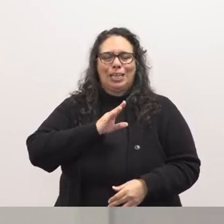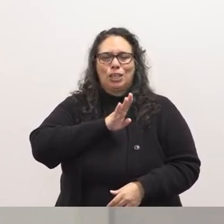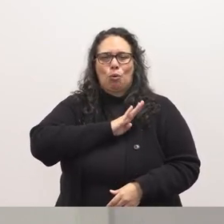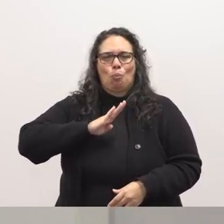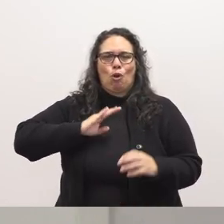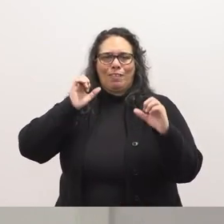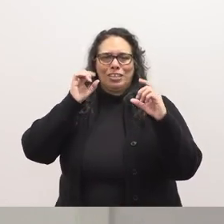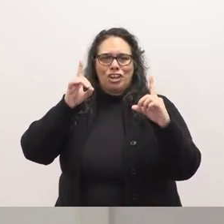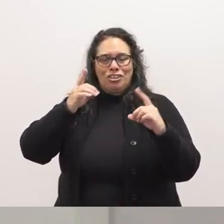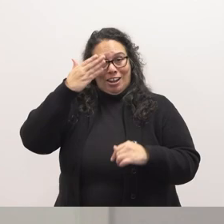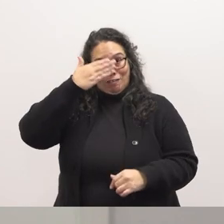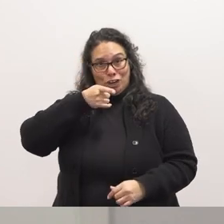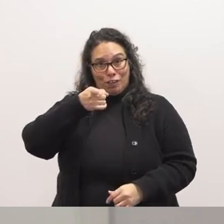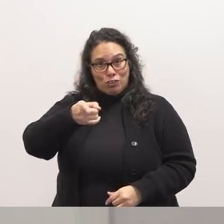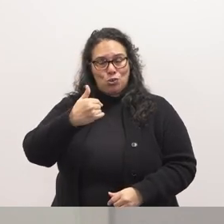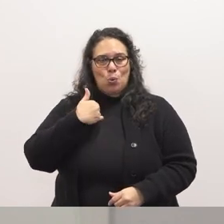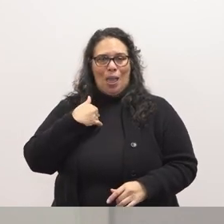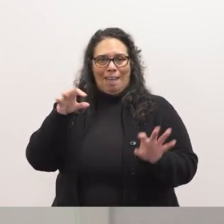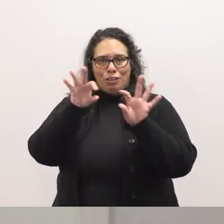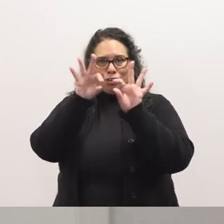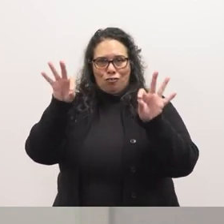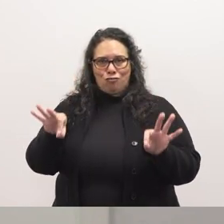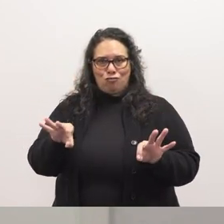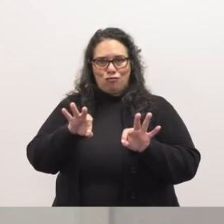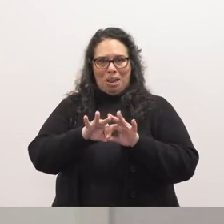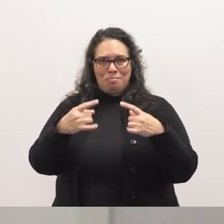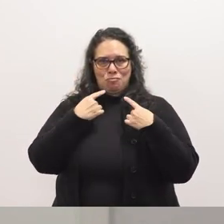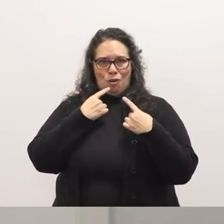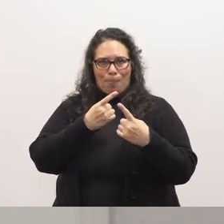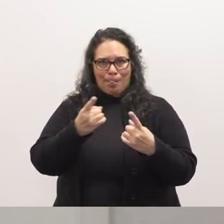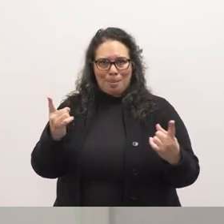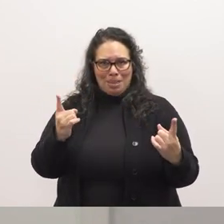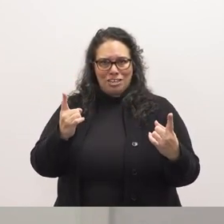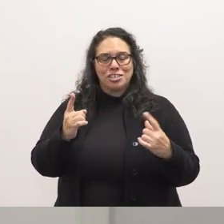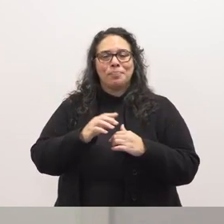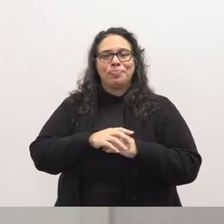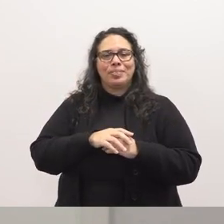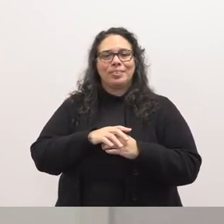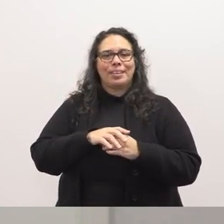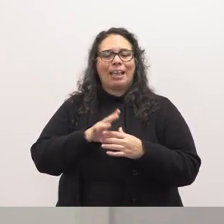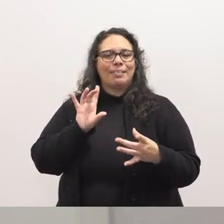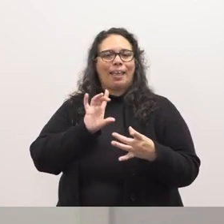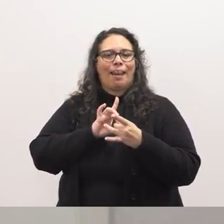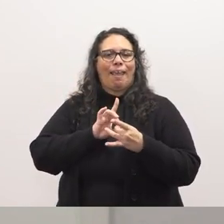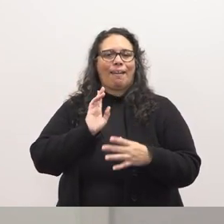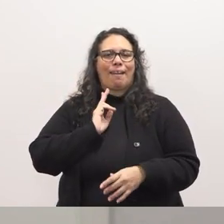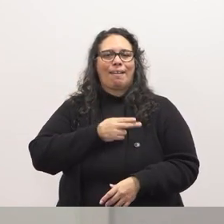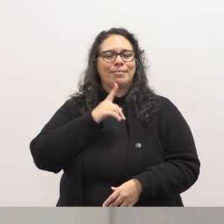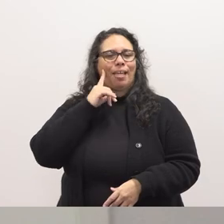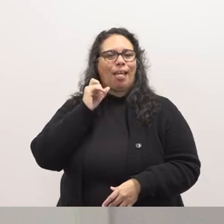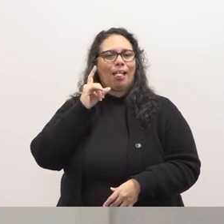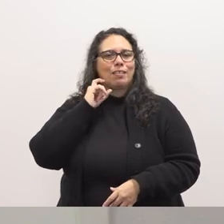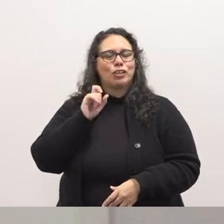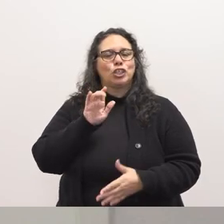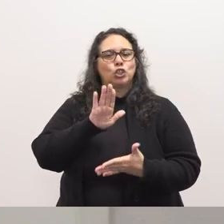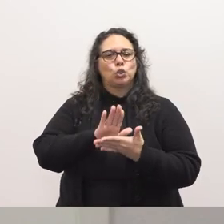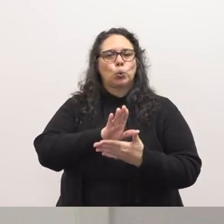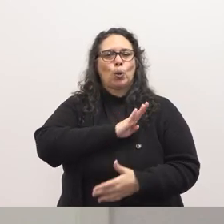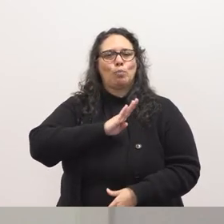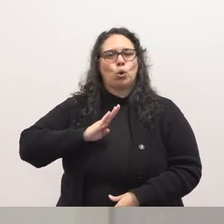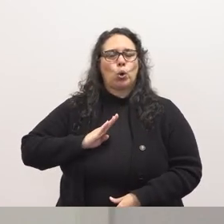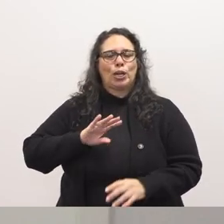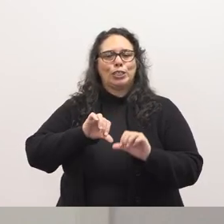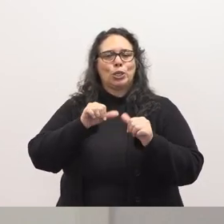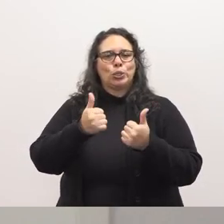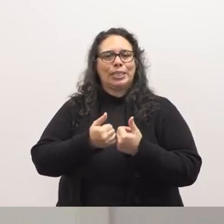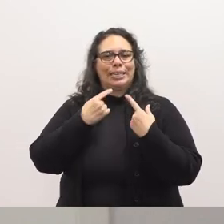So in front of you, you have a framed proclamation that is connecting us to the California School Board Association